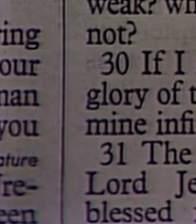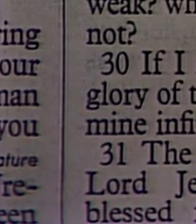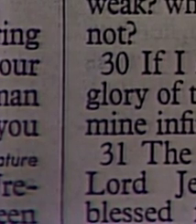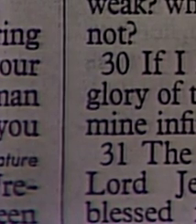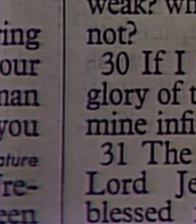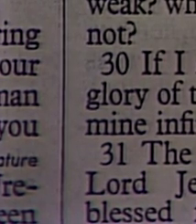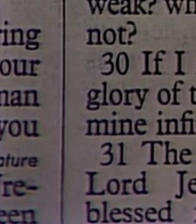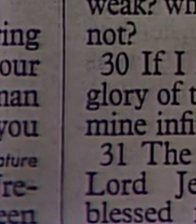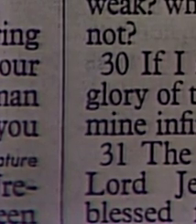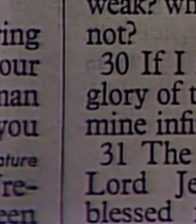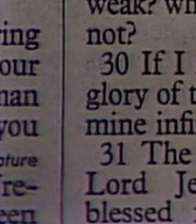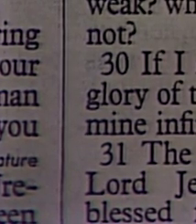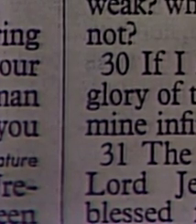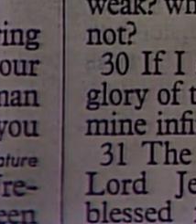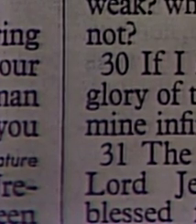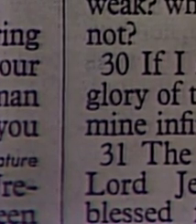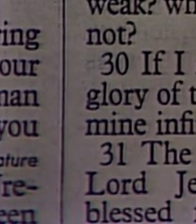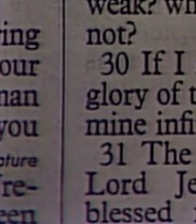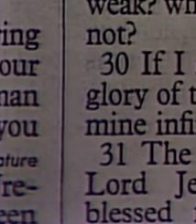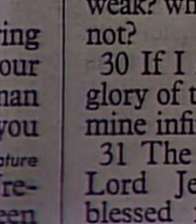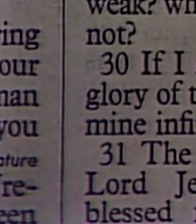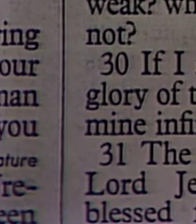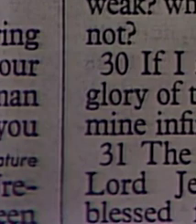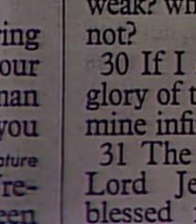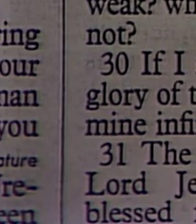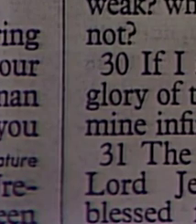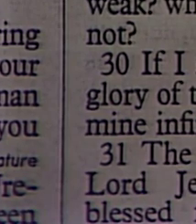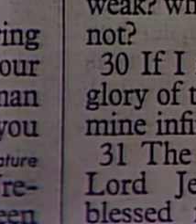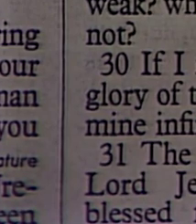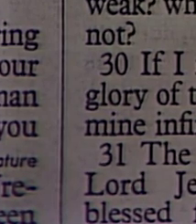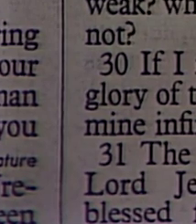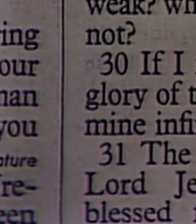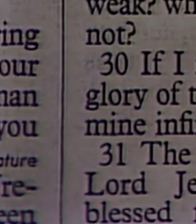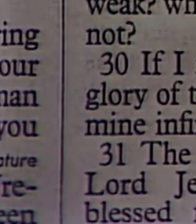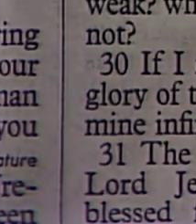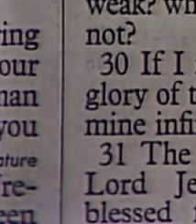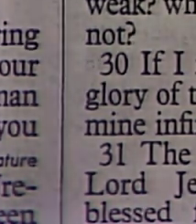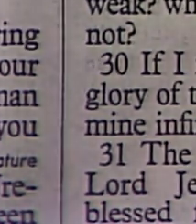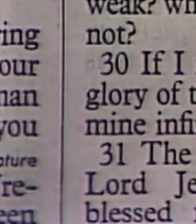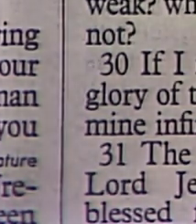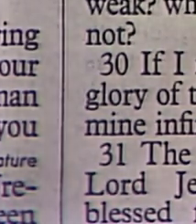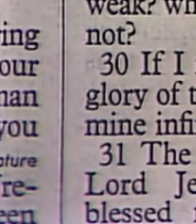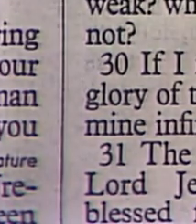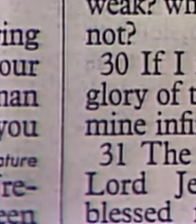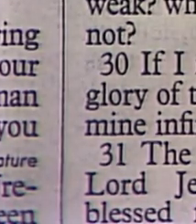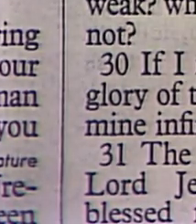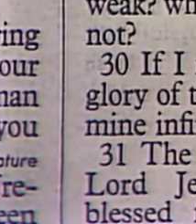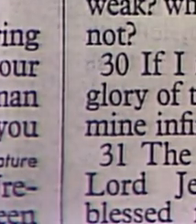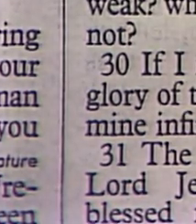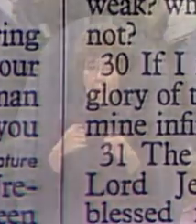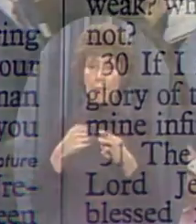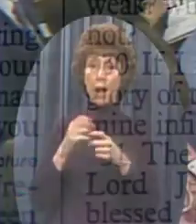words, besides all those pressures and problems and troubles, he said, I had my ministry to perform. Let us pray.